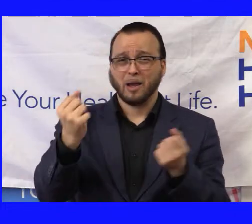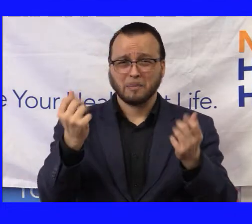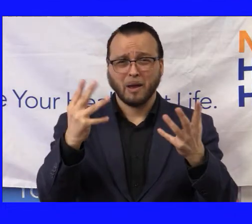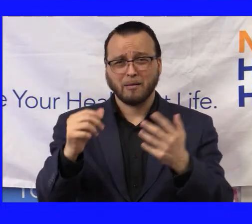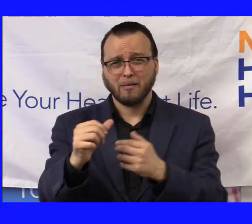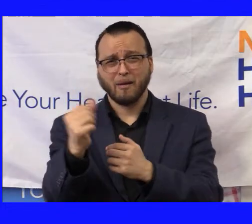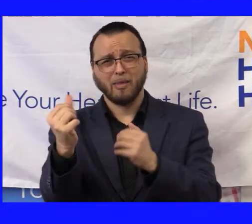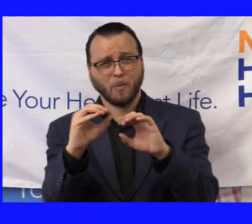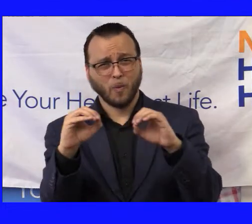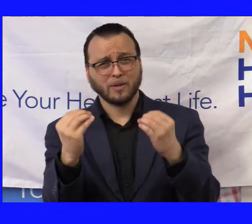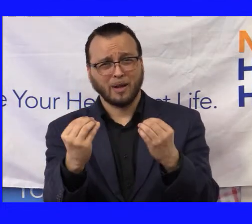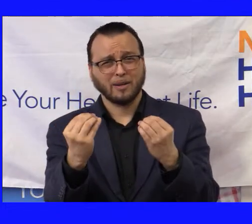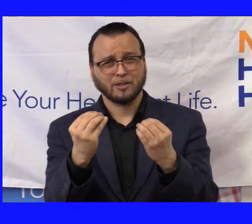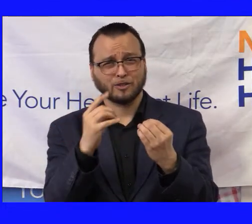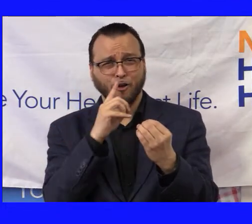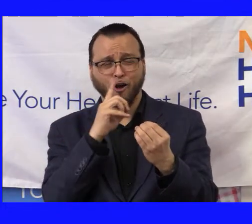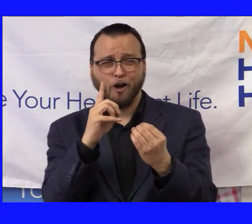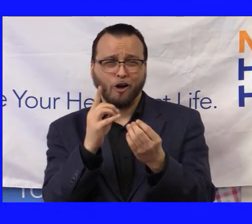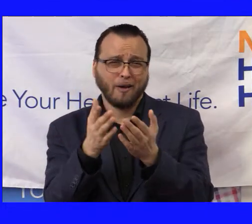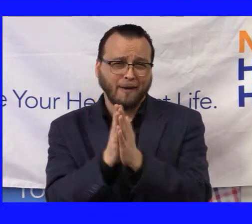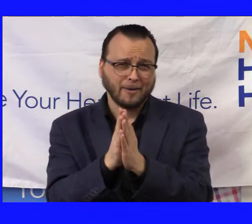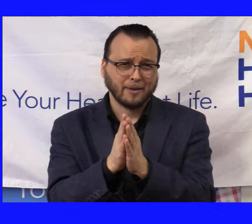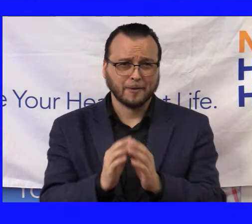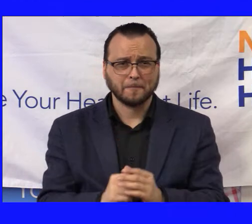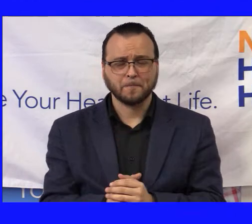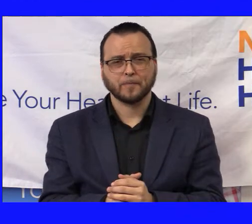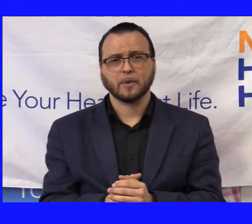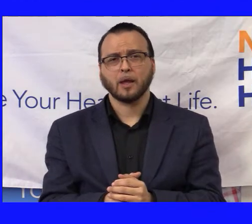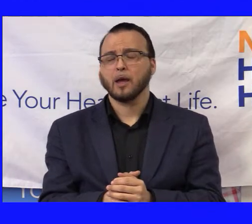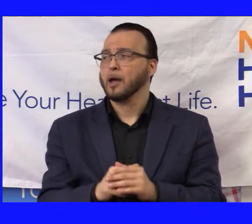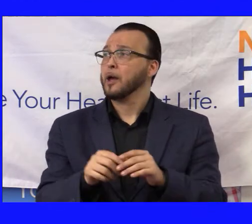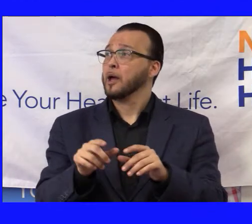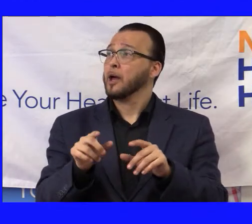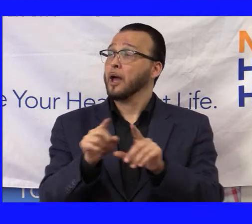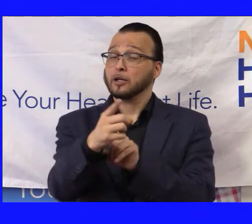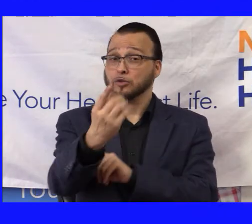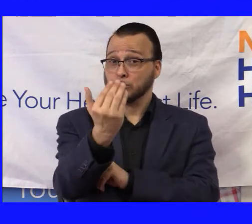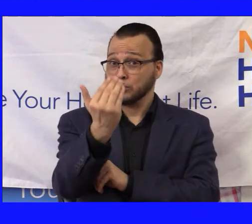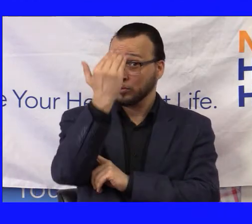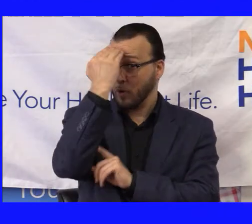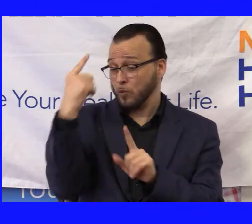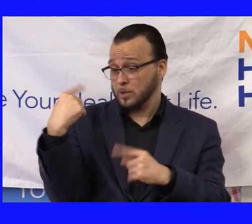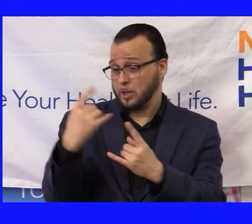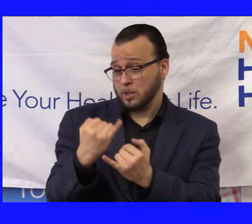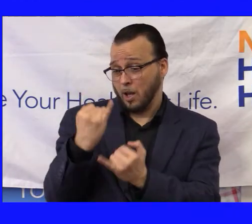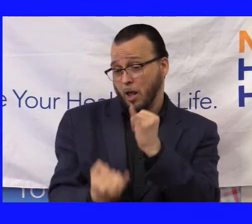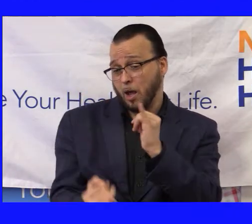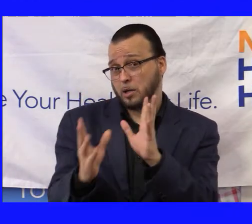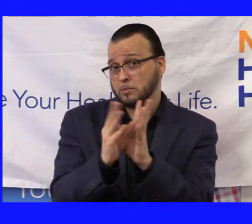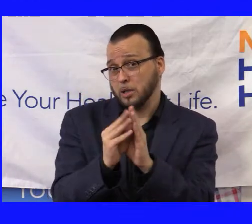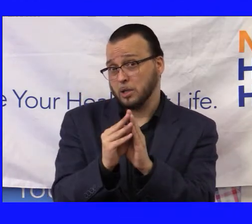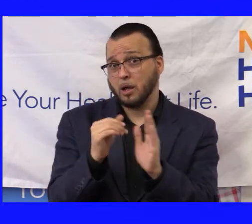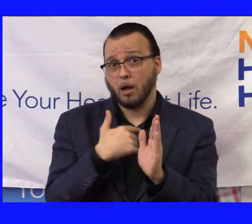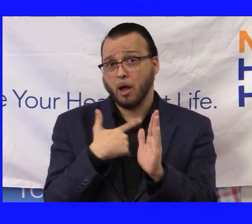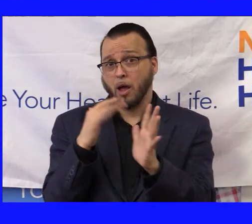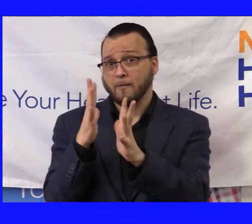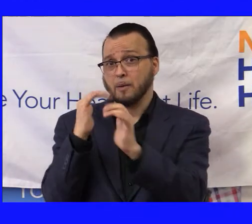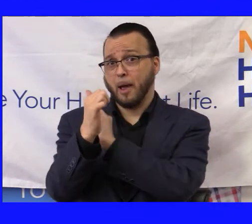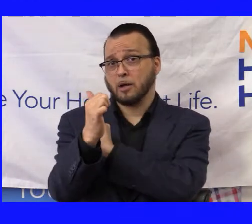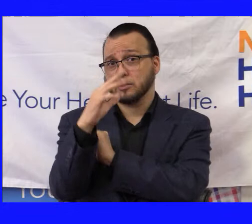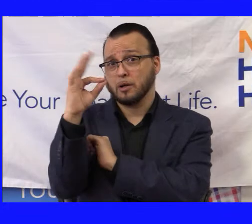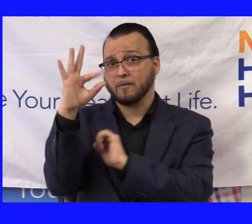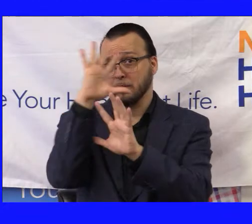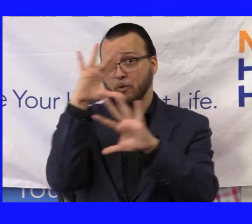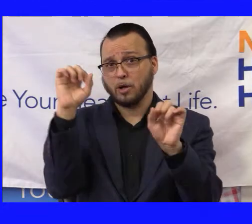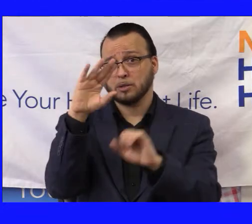other organizations are seeking. As you know, since our last meeting, there was a passage of President